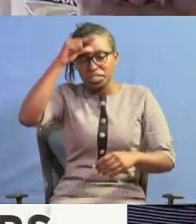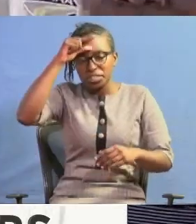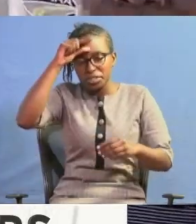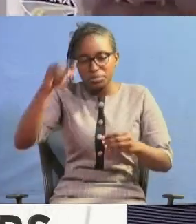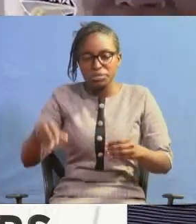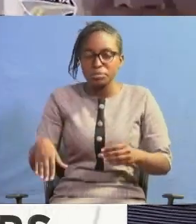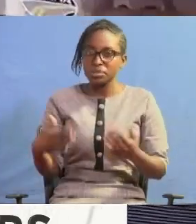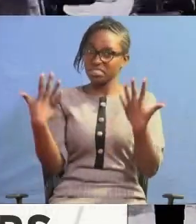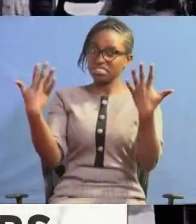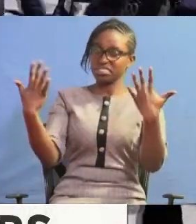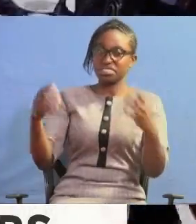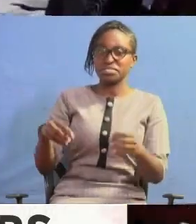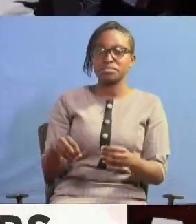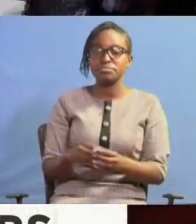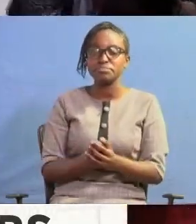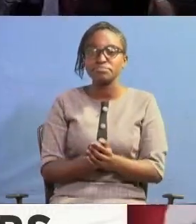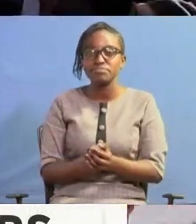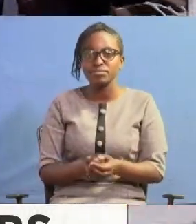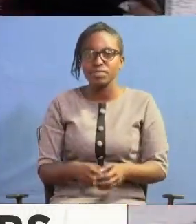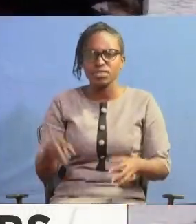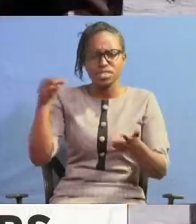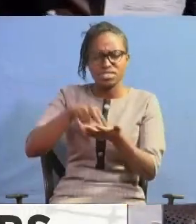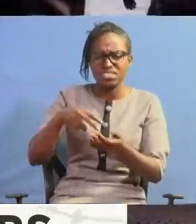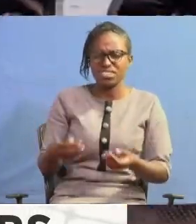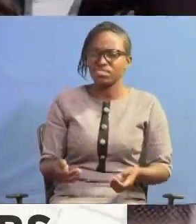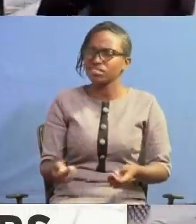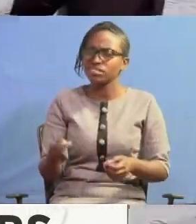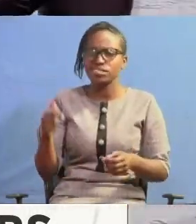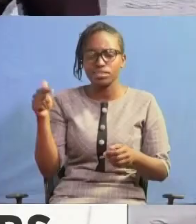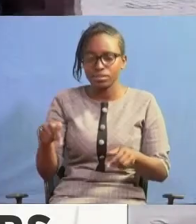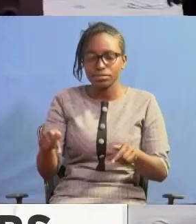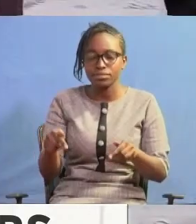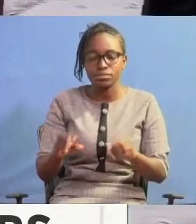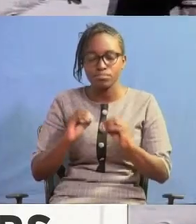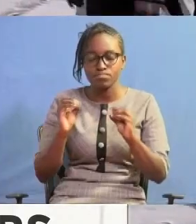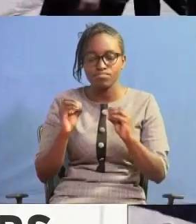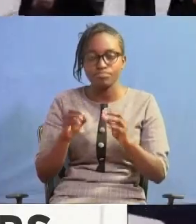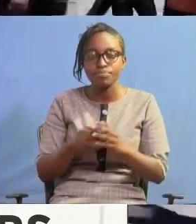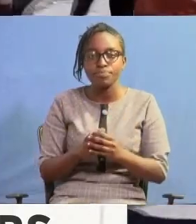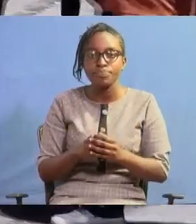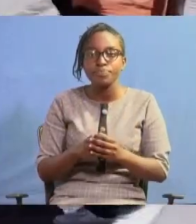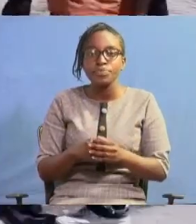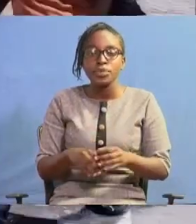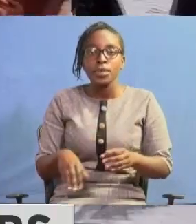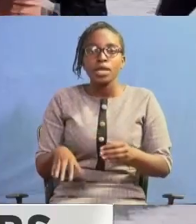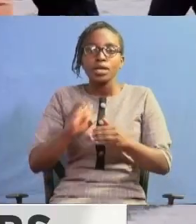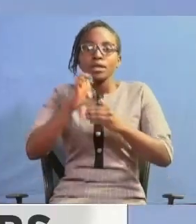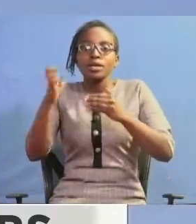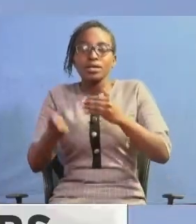hii. Hakuna kusimama hapa. According to KENHA, after 7 days window period lapses,